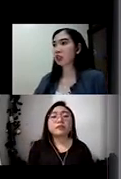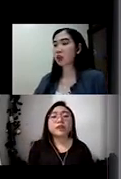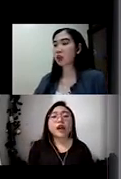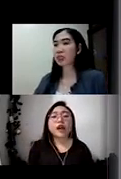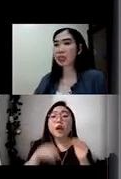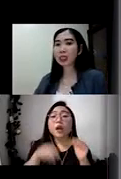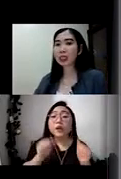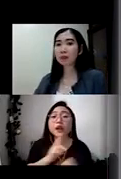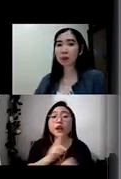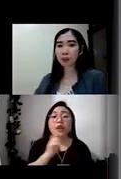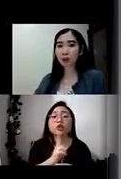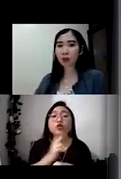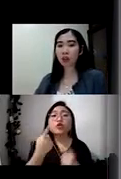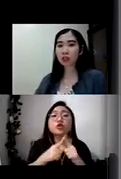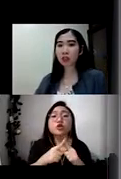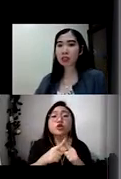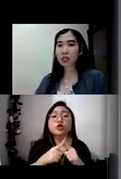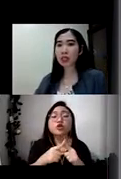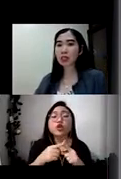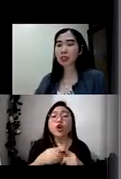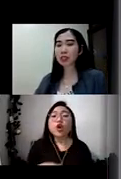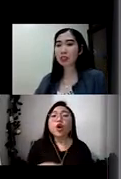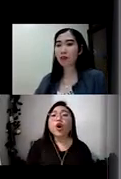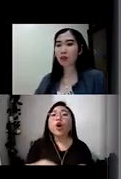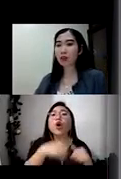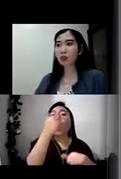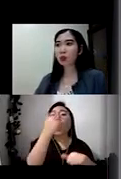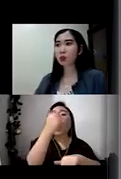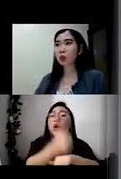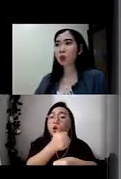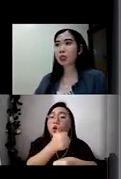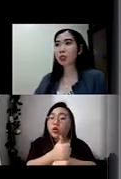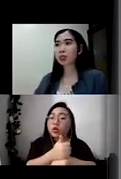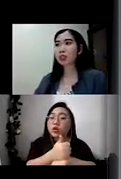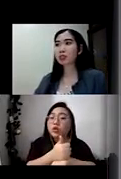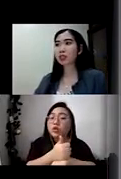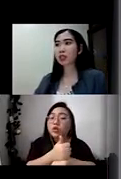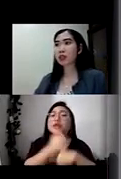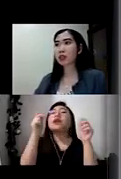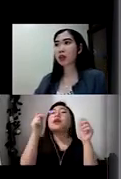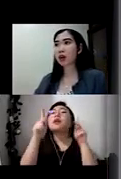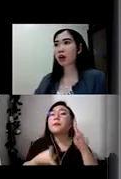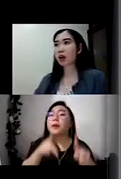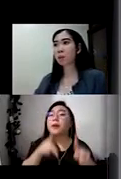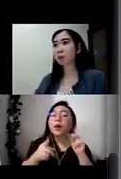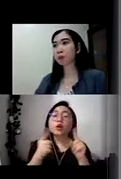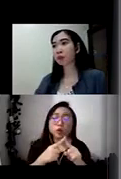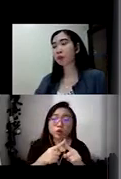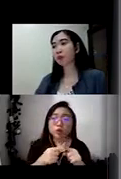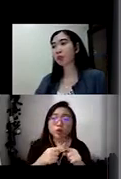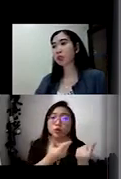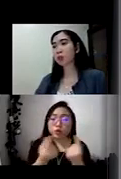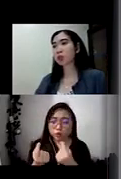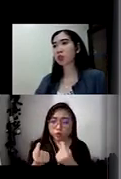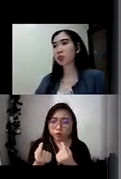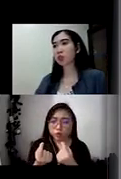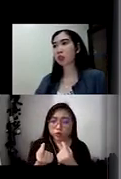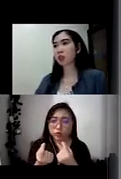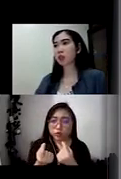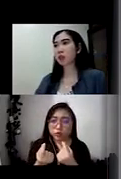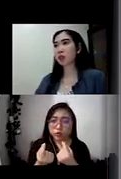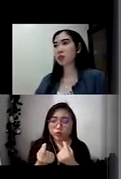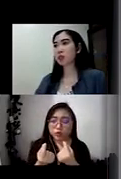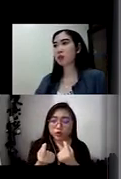this to assign people or to assign a staff to do a certain portion